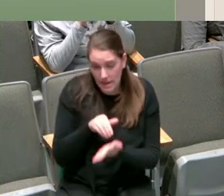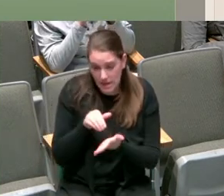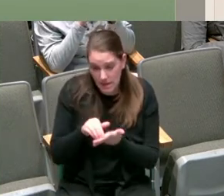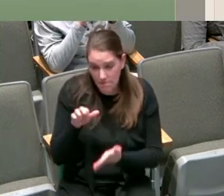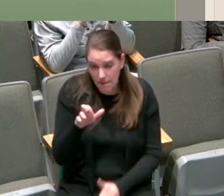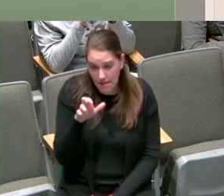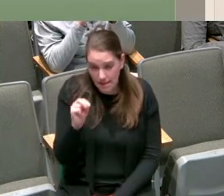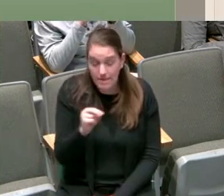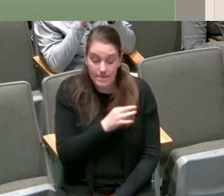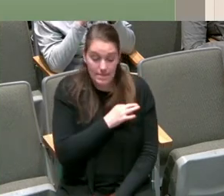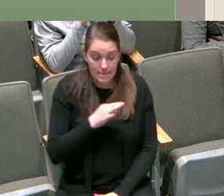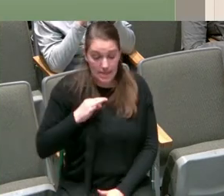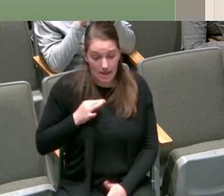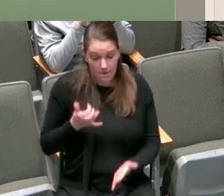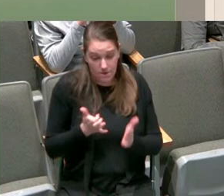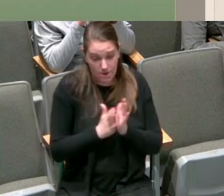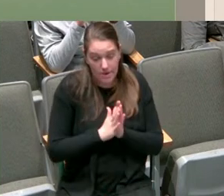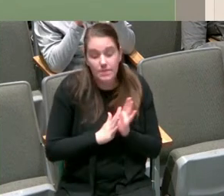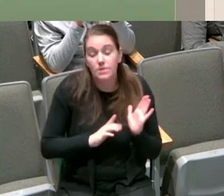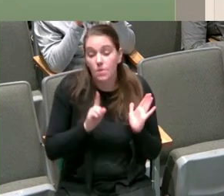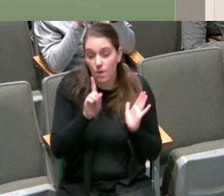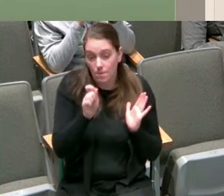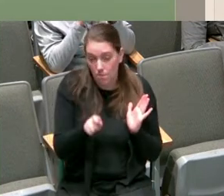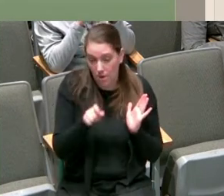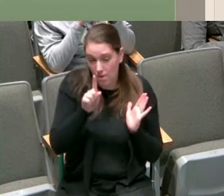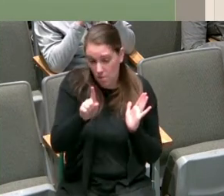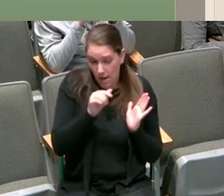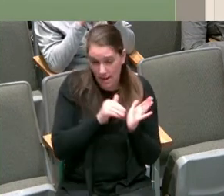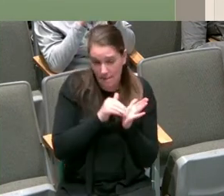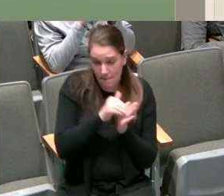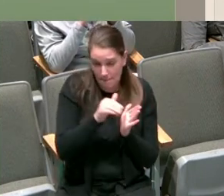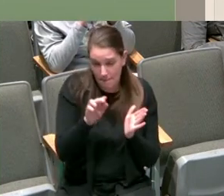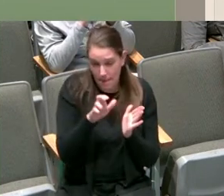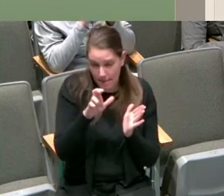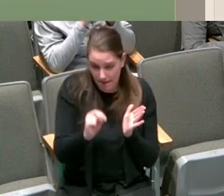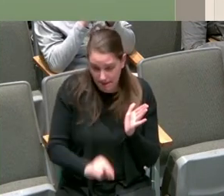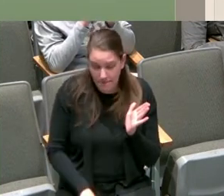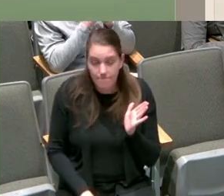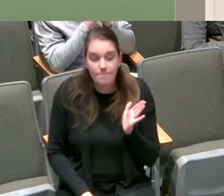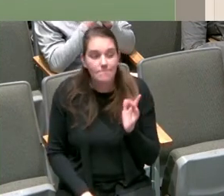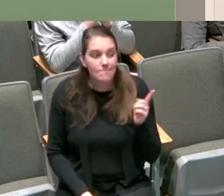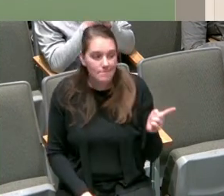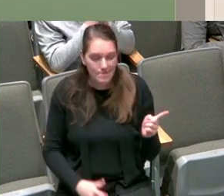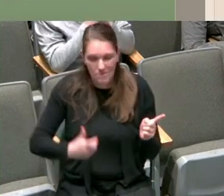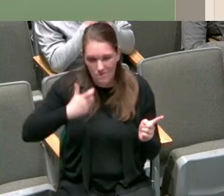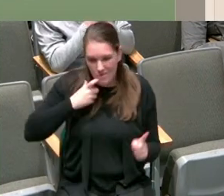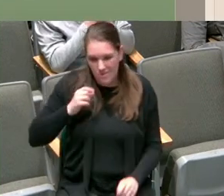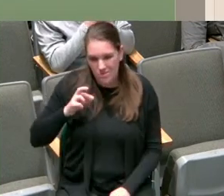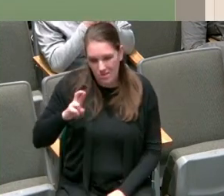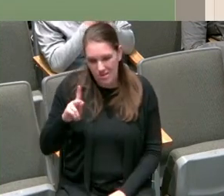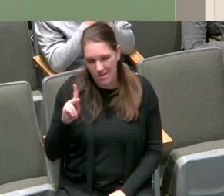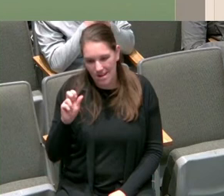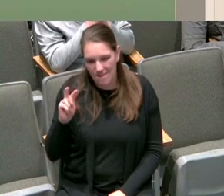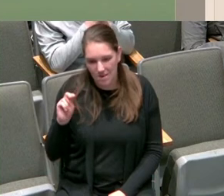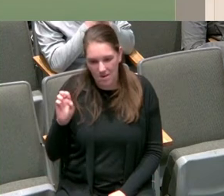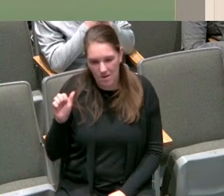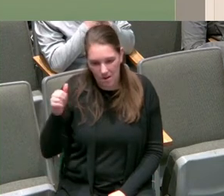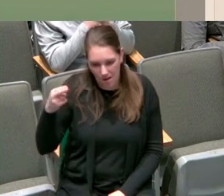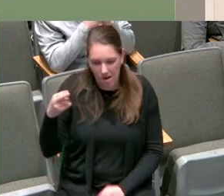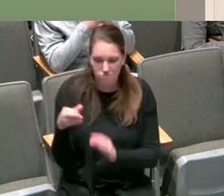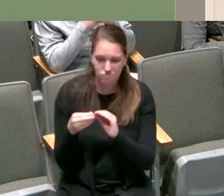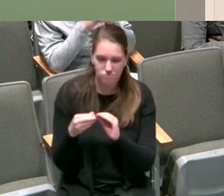the staff requests are 1.1 million getting back to what Dr Kavanaugh was stating in terms of